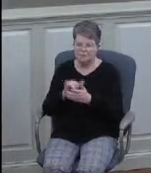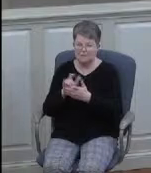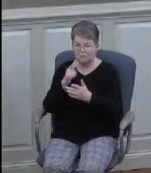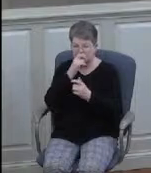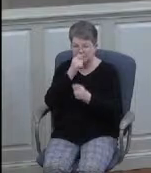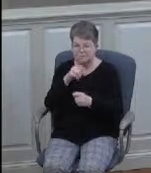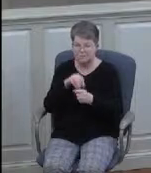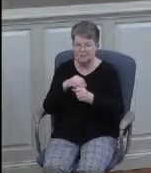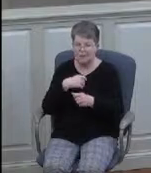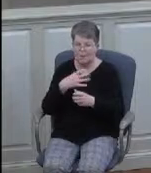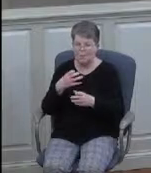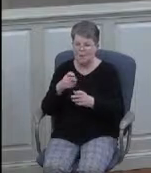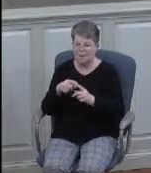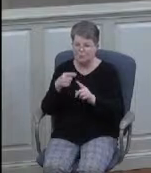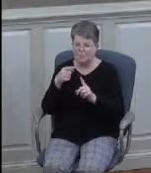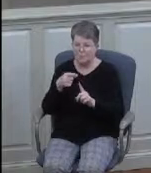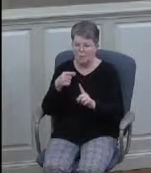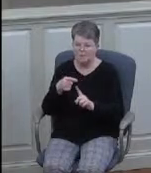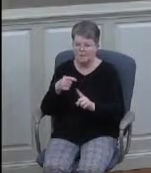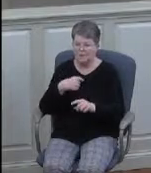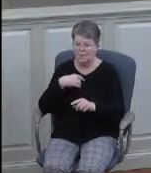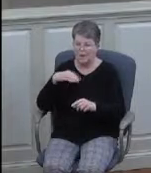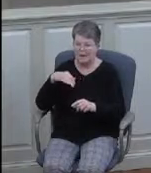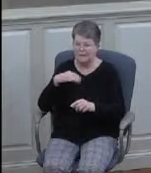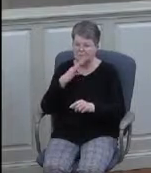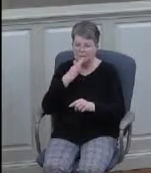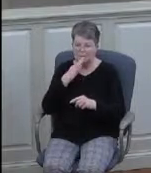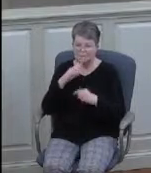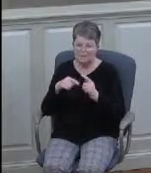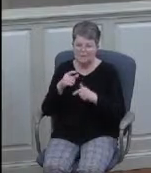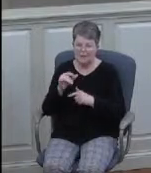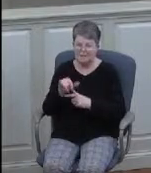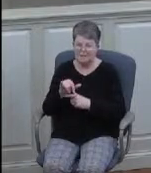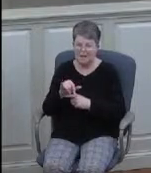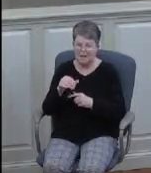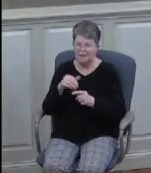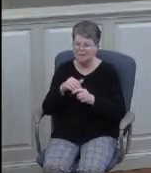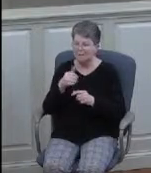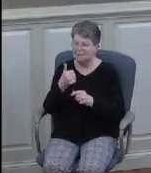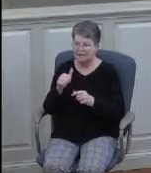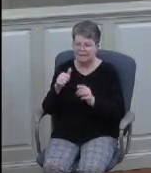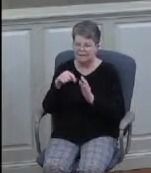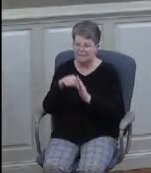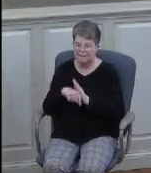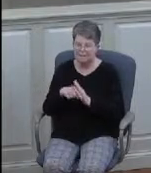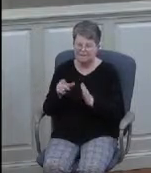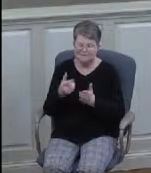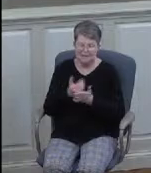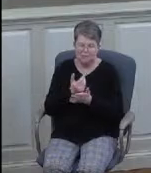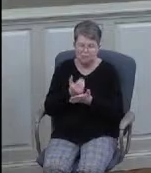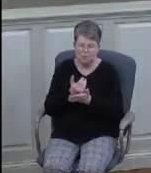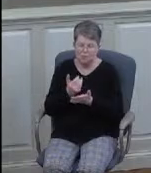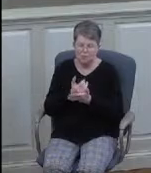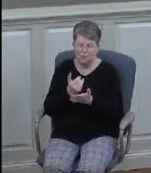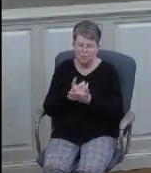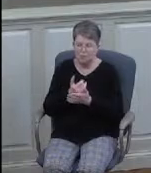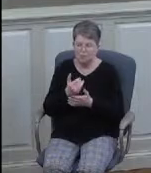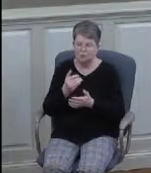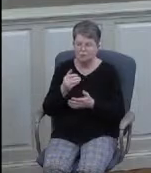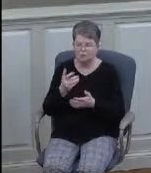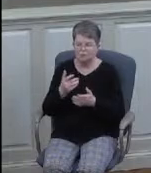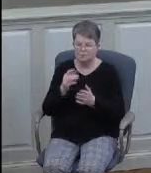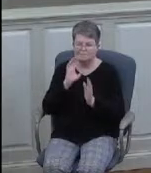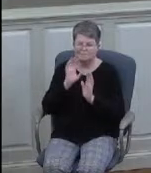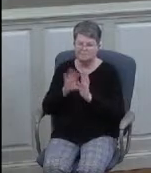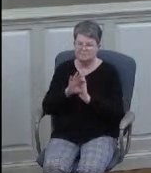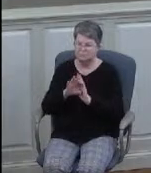So I wanted to point that out since we hadn't talked about that in any detail, and this was kind of a new graphic.